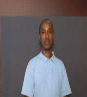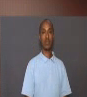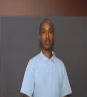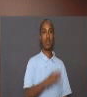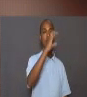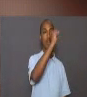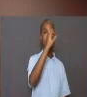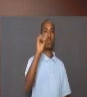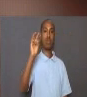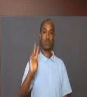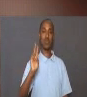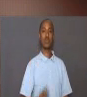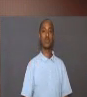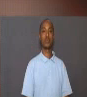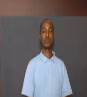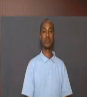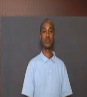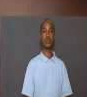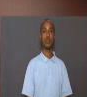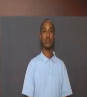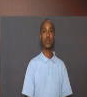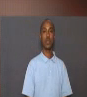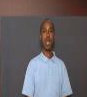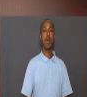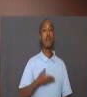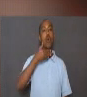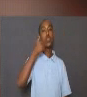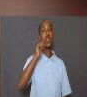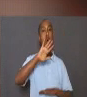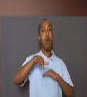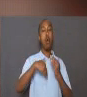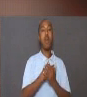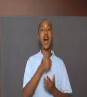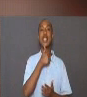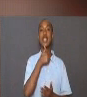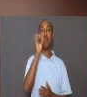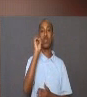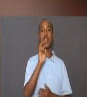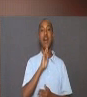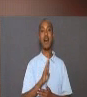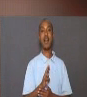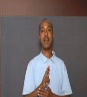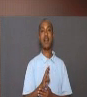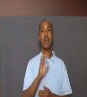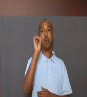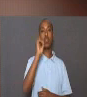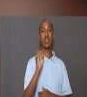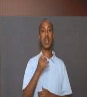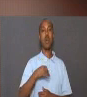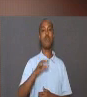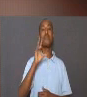sulfur dioxide. While mostly all acidic oxides are oxides